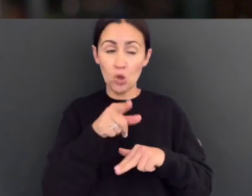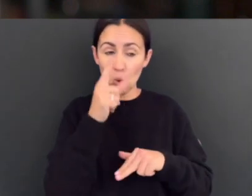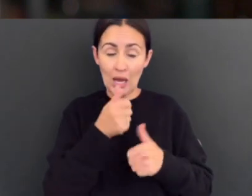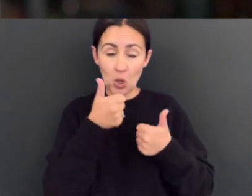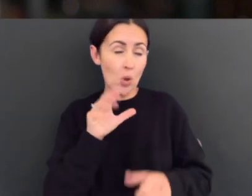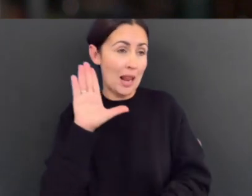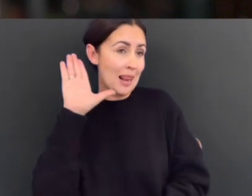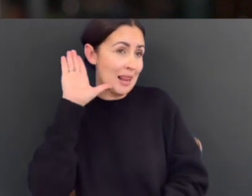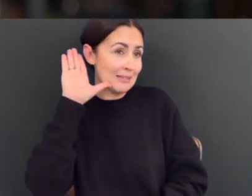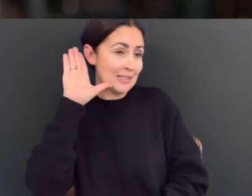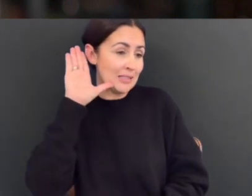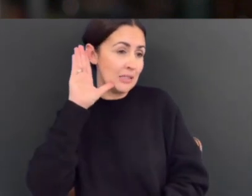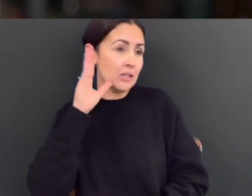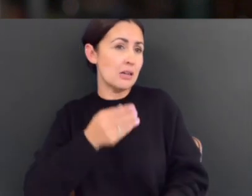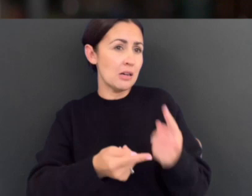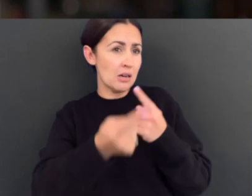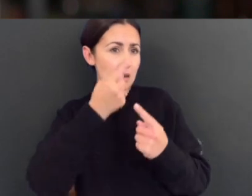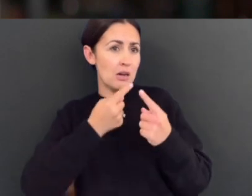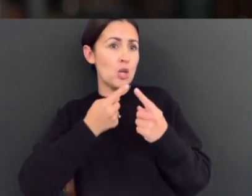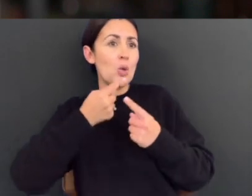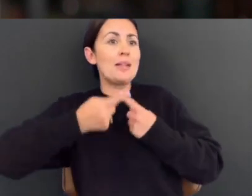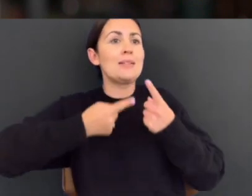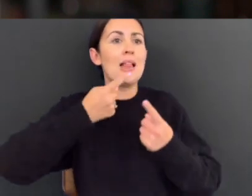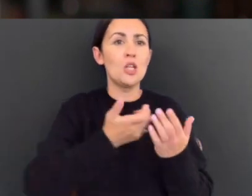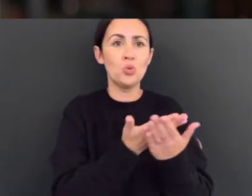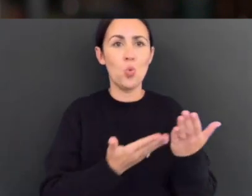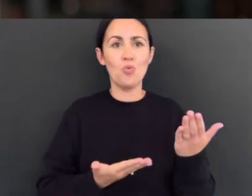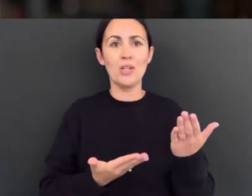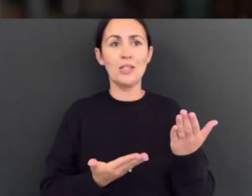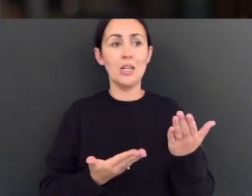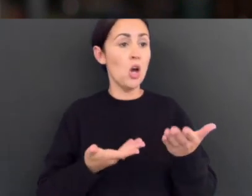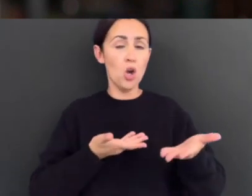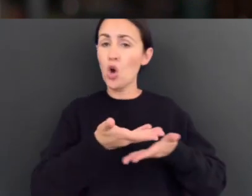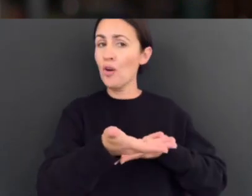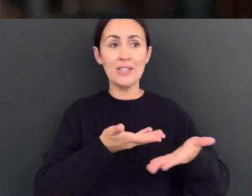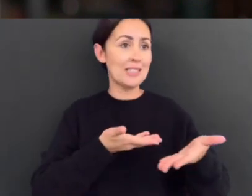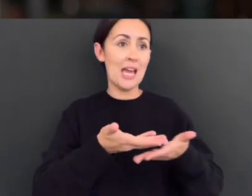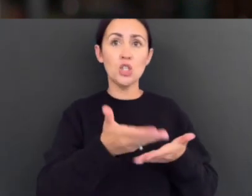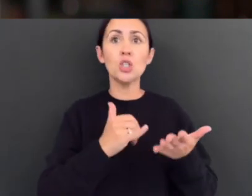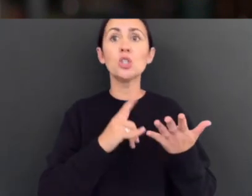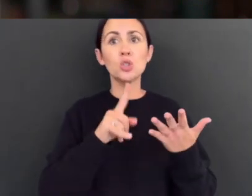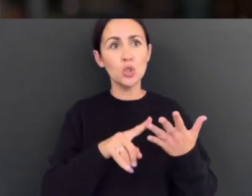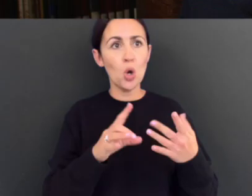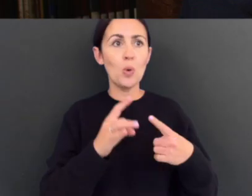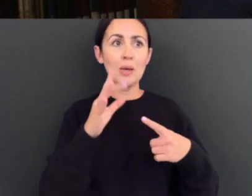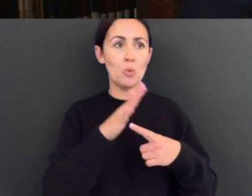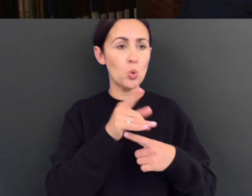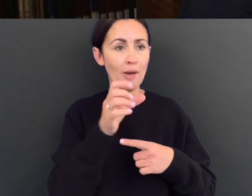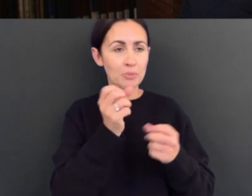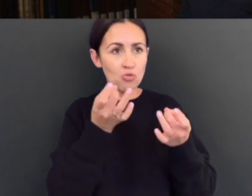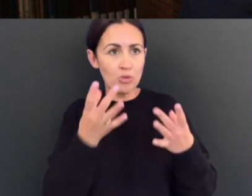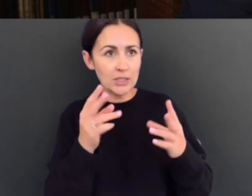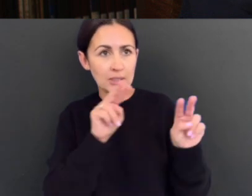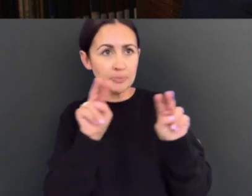back to the heart of it, which is conversation. Really, it's conversation and being alert.